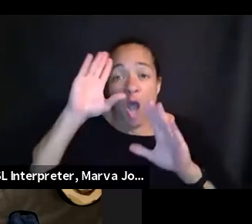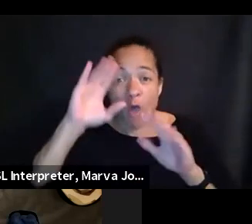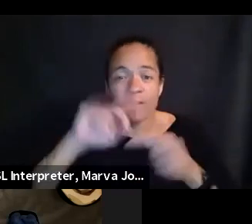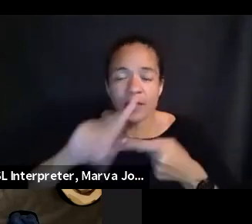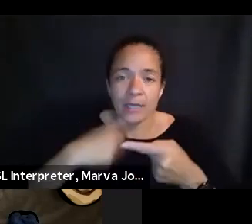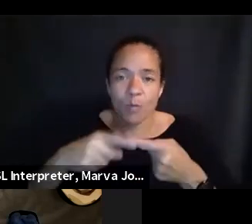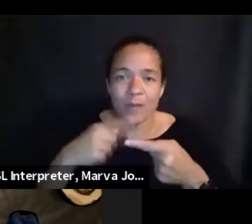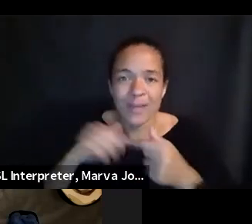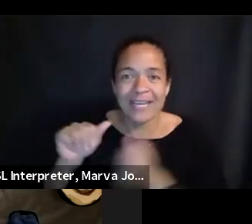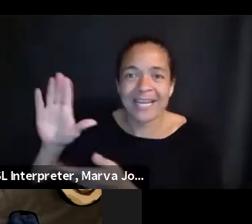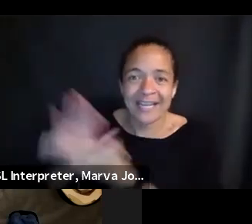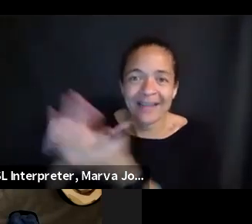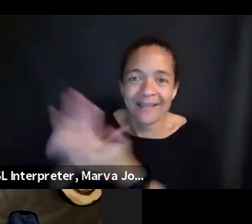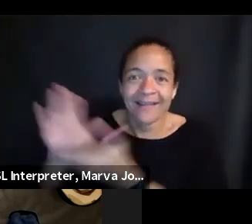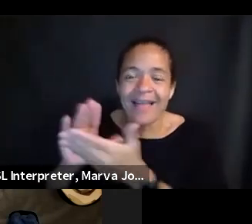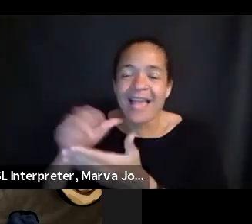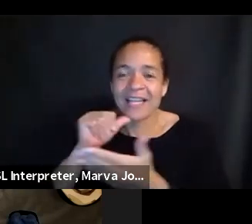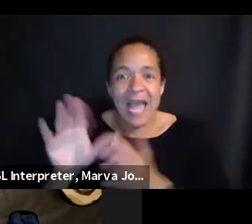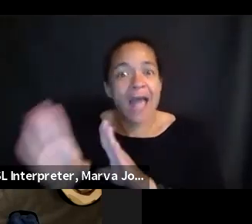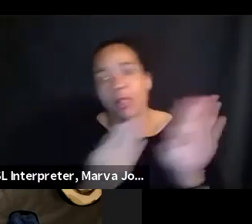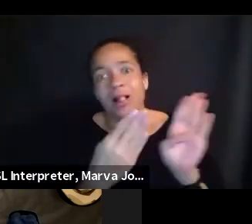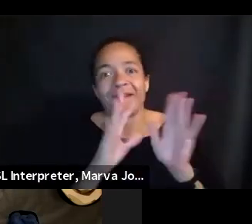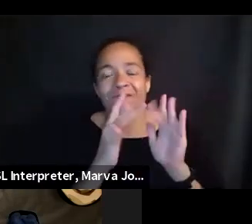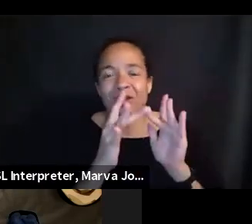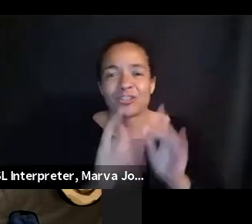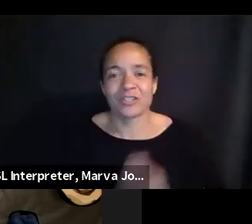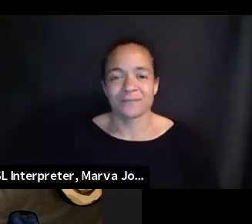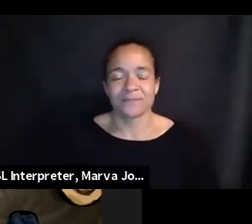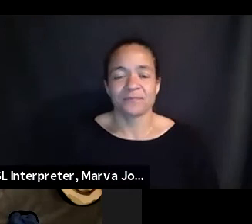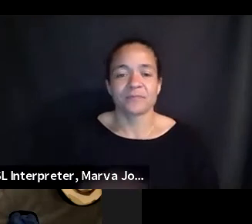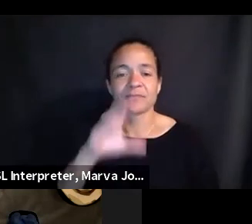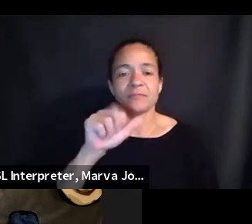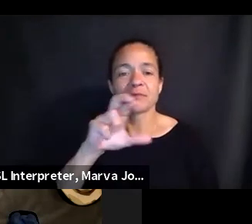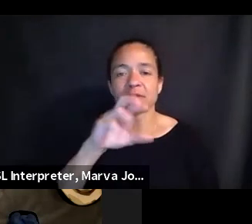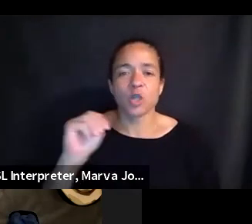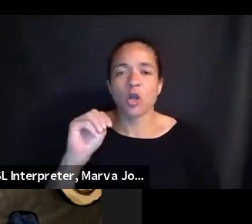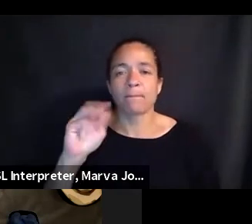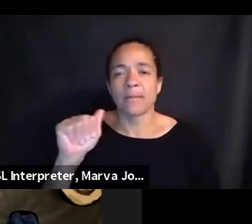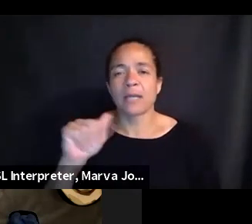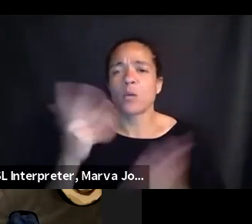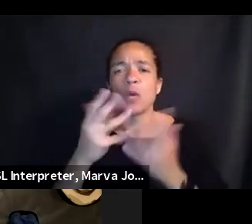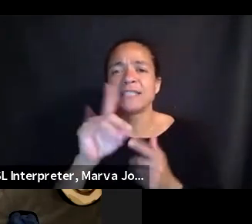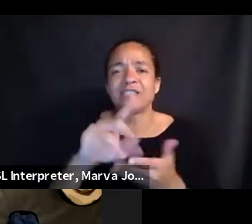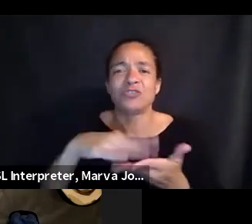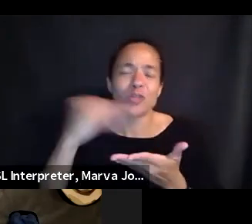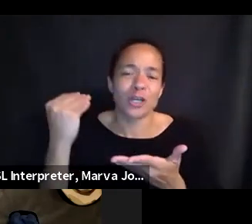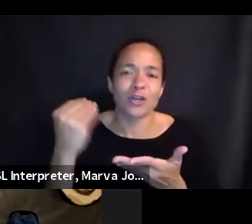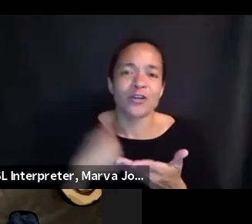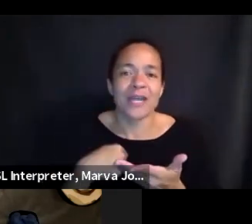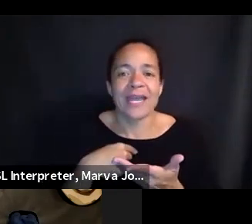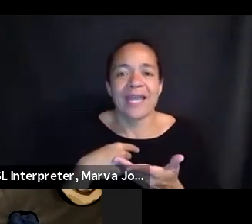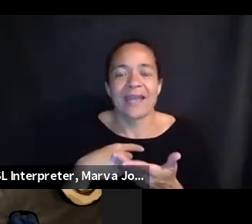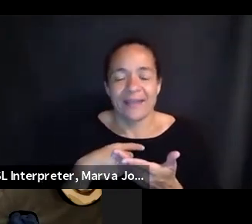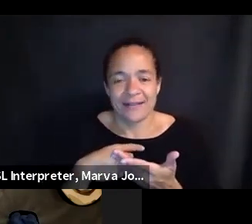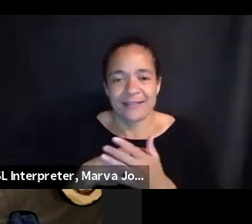not doing so much virtually. And Karma, what about you? What did you take away from this whole experience, or are you taking away? I realize it's not quite done yet.